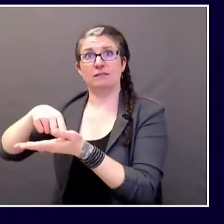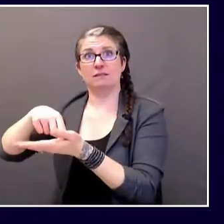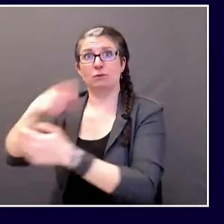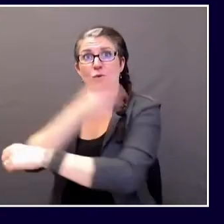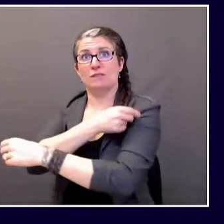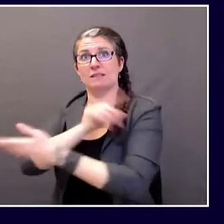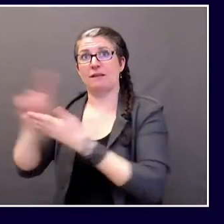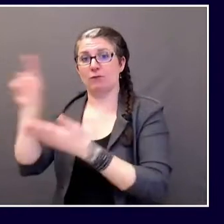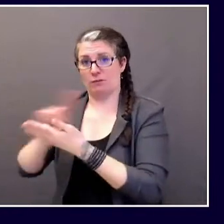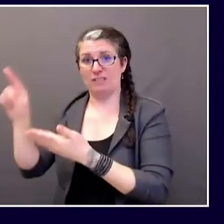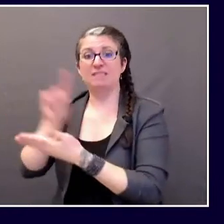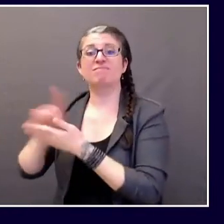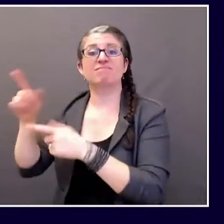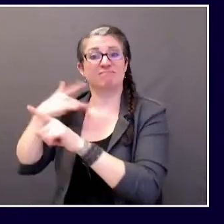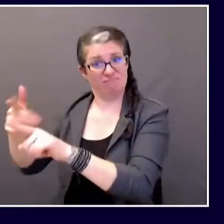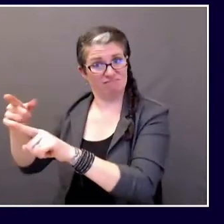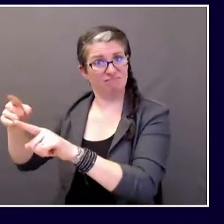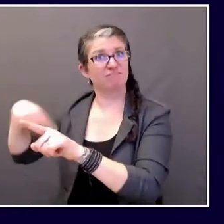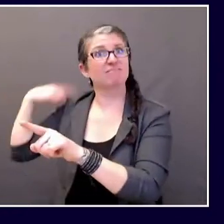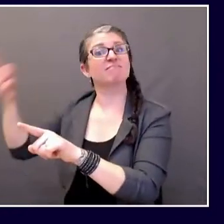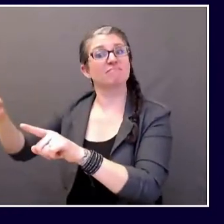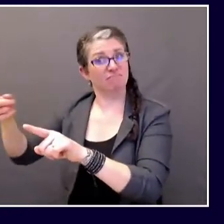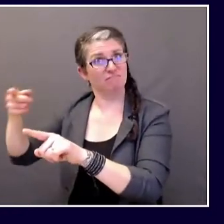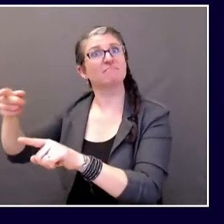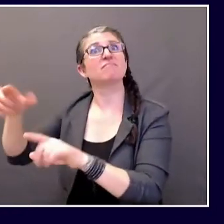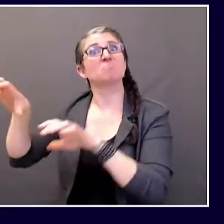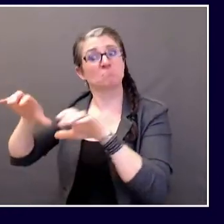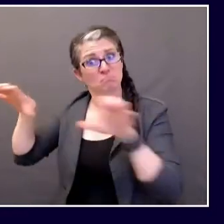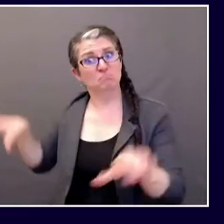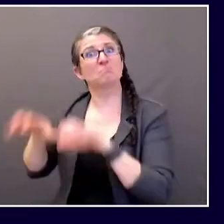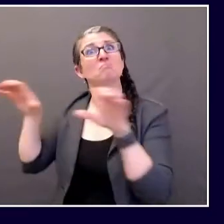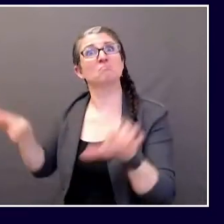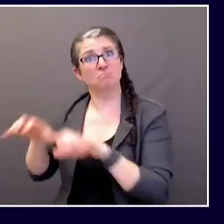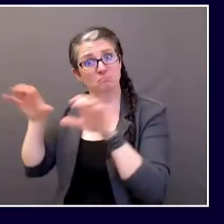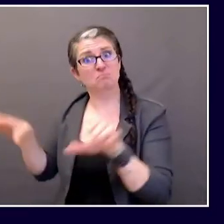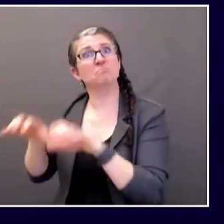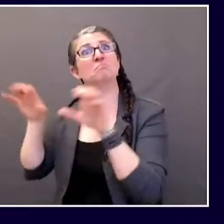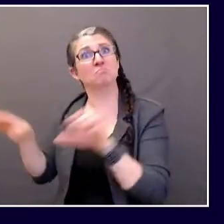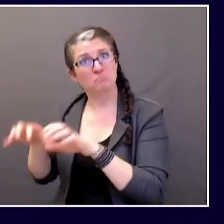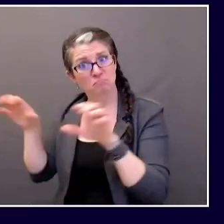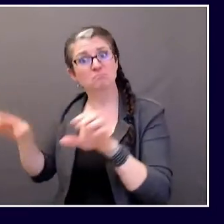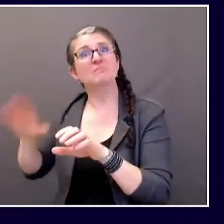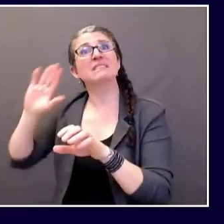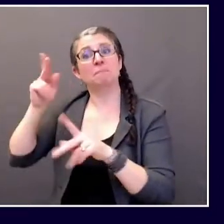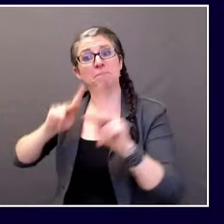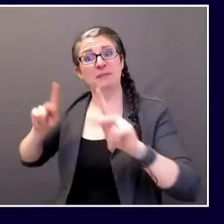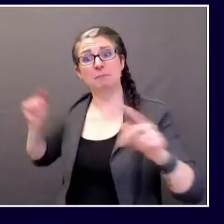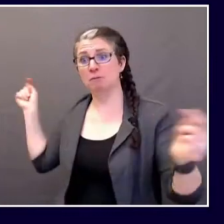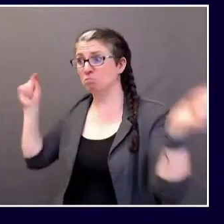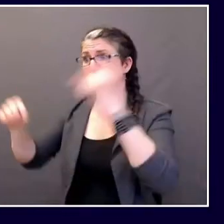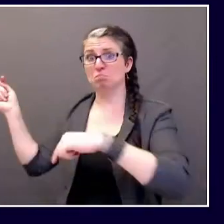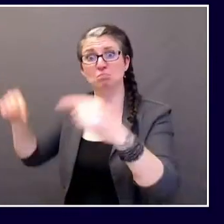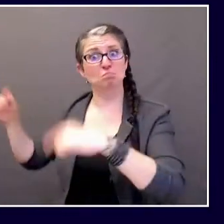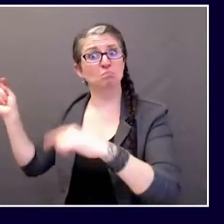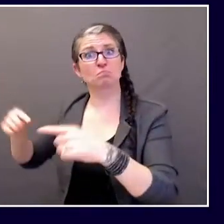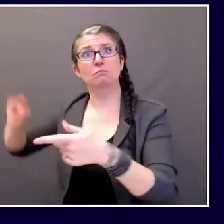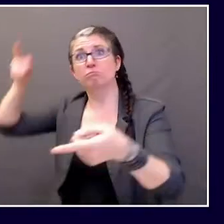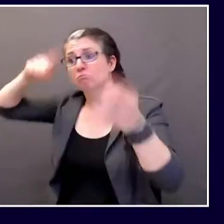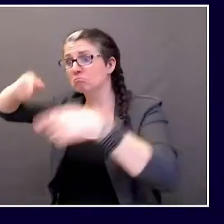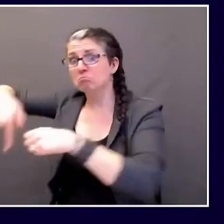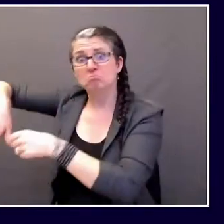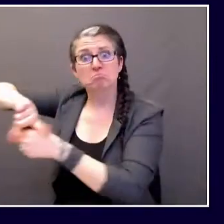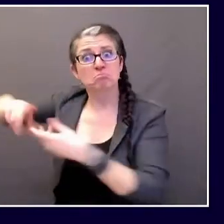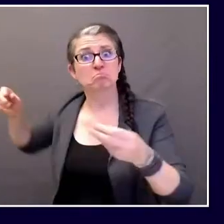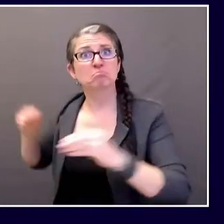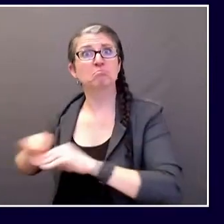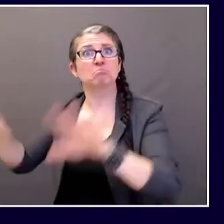need, having providers come together and figure out how to achieve that throughput on a week-by-week basis is really instrumental. And